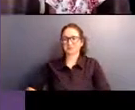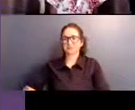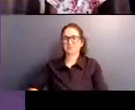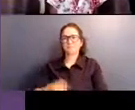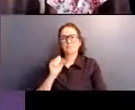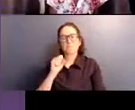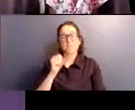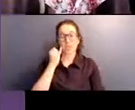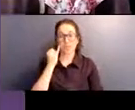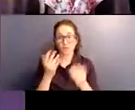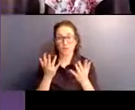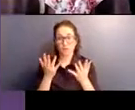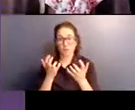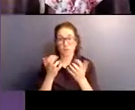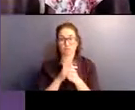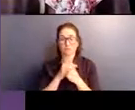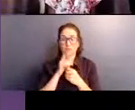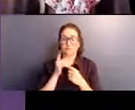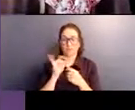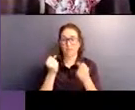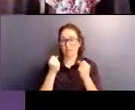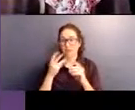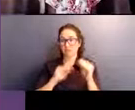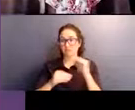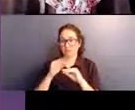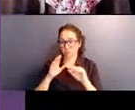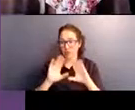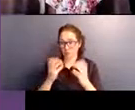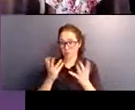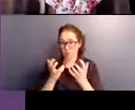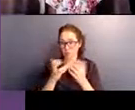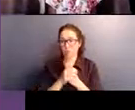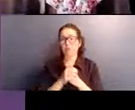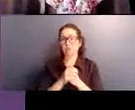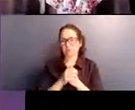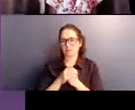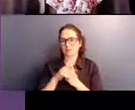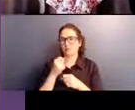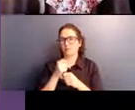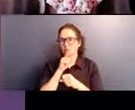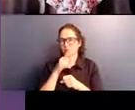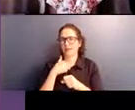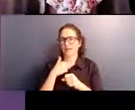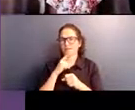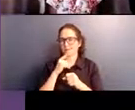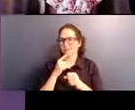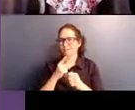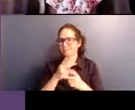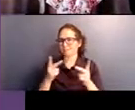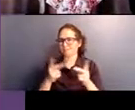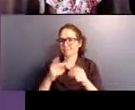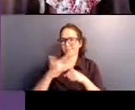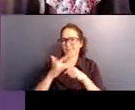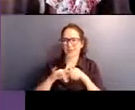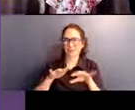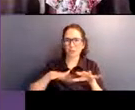If you want a lot of movement in your classroom, be sure to have some open space.